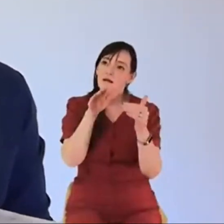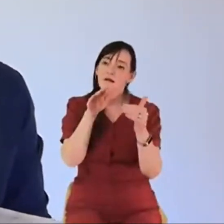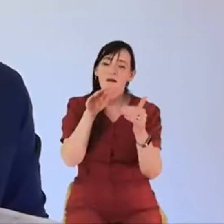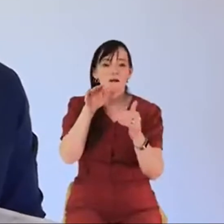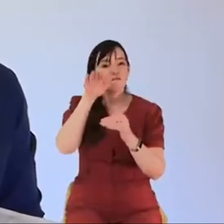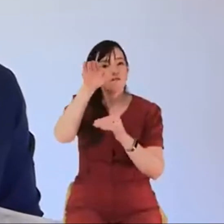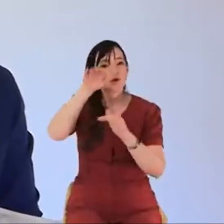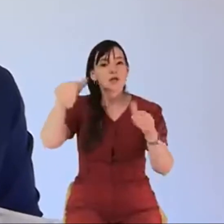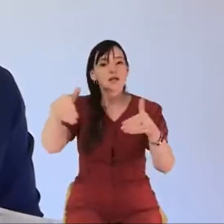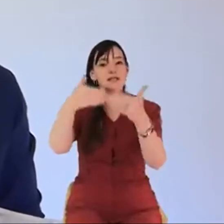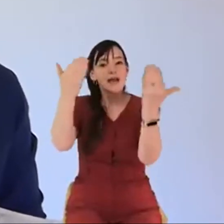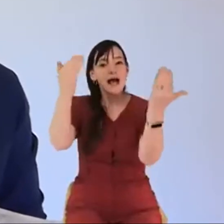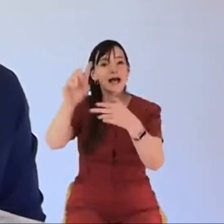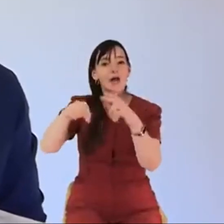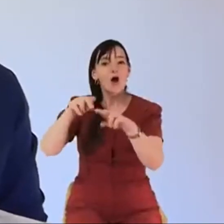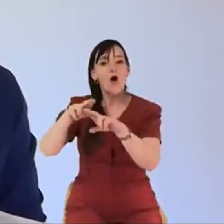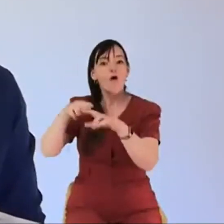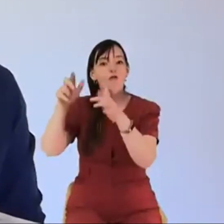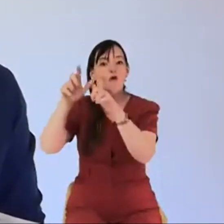forward to